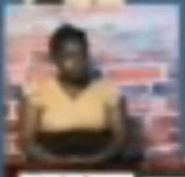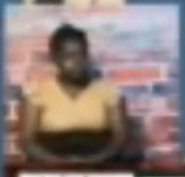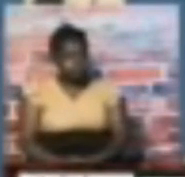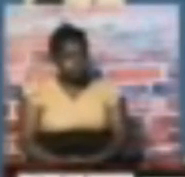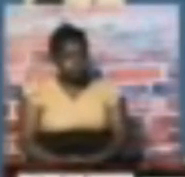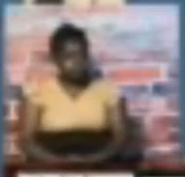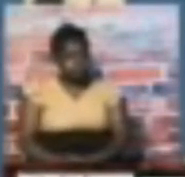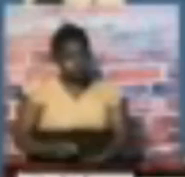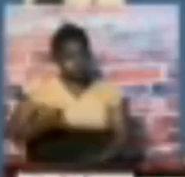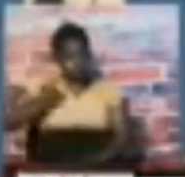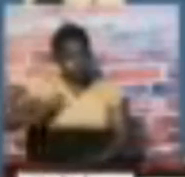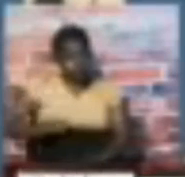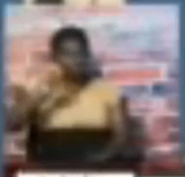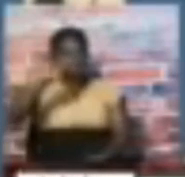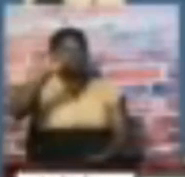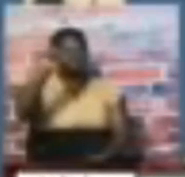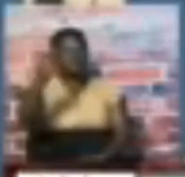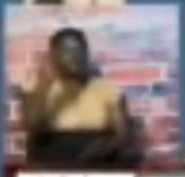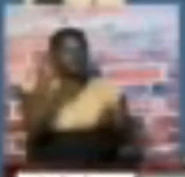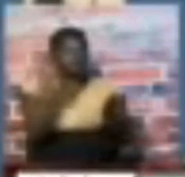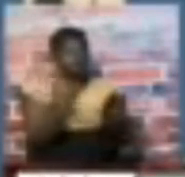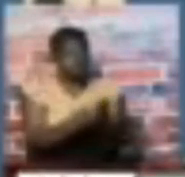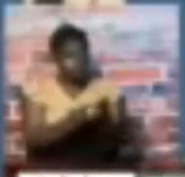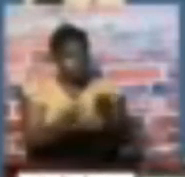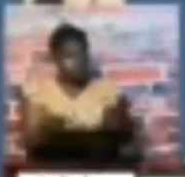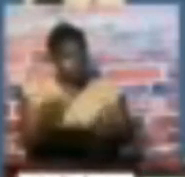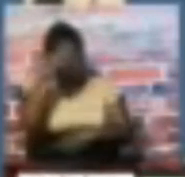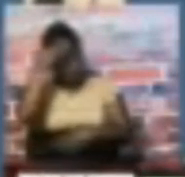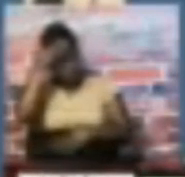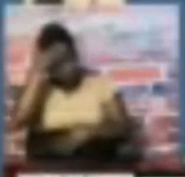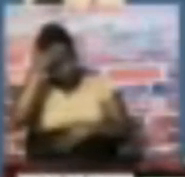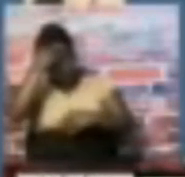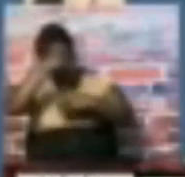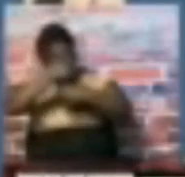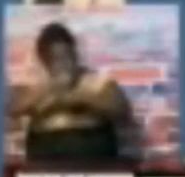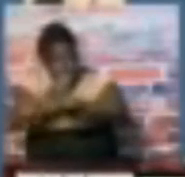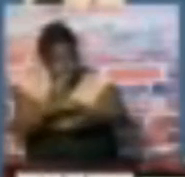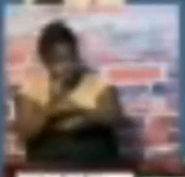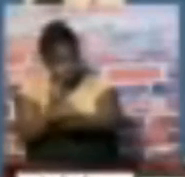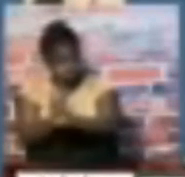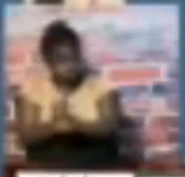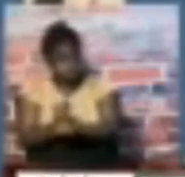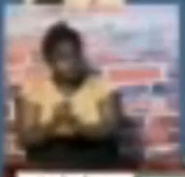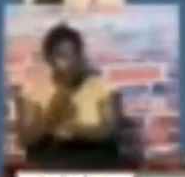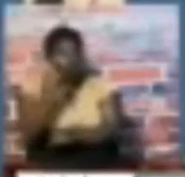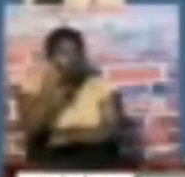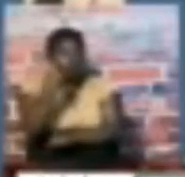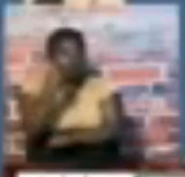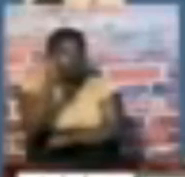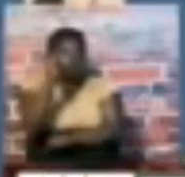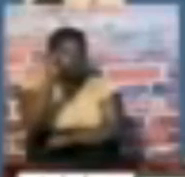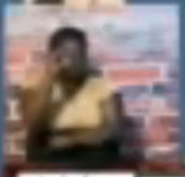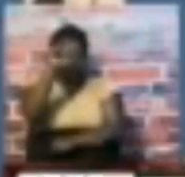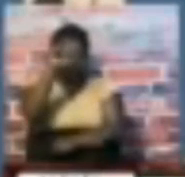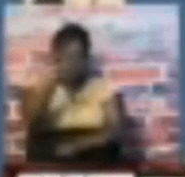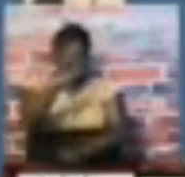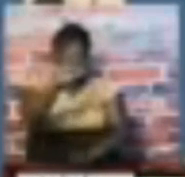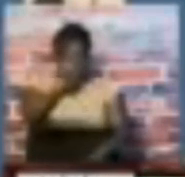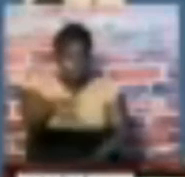Humanity First Uganda, Ahmadiyya Muslim Association, 1 ton maize flour,